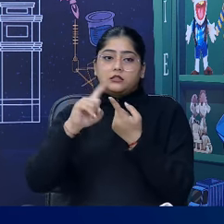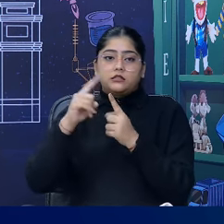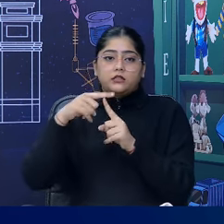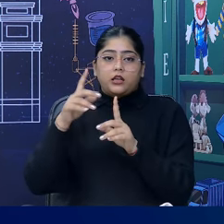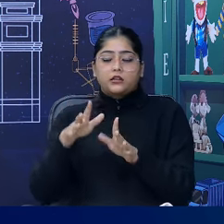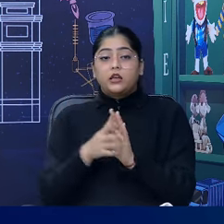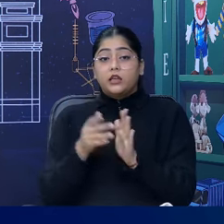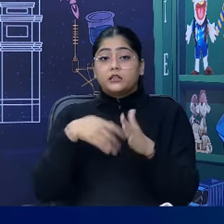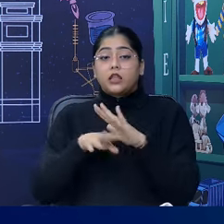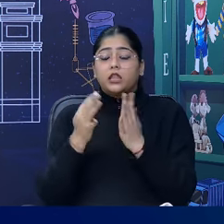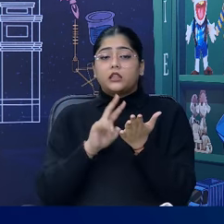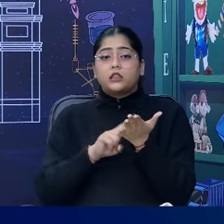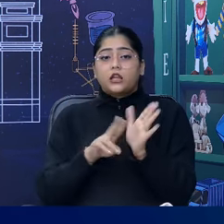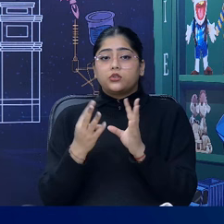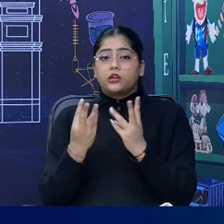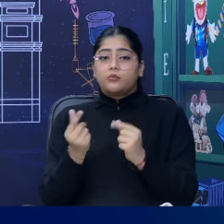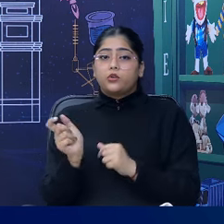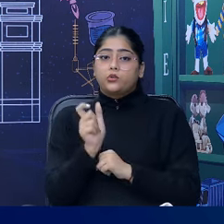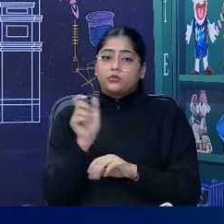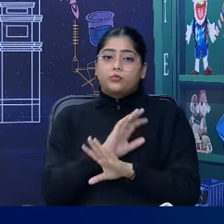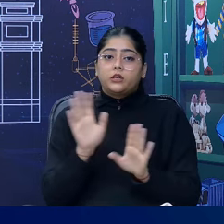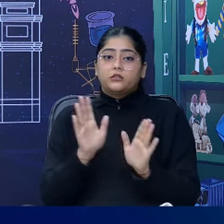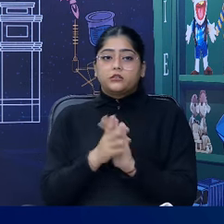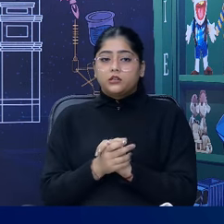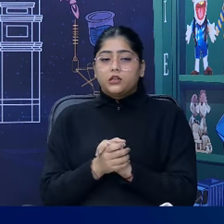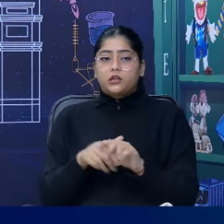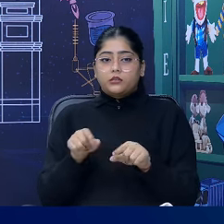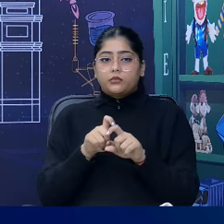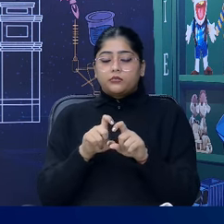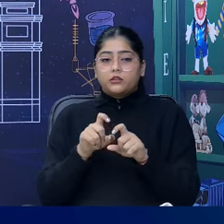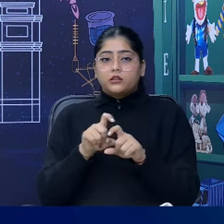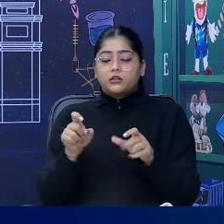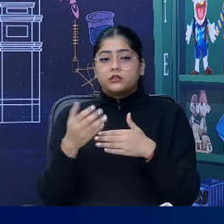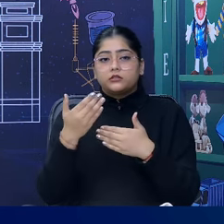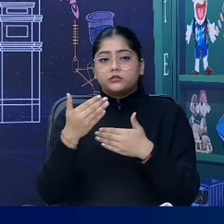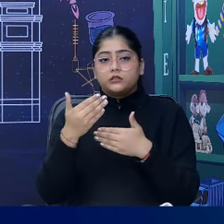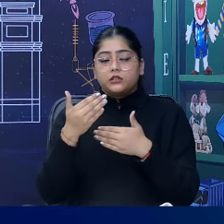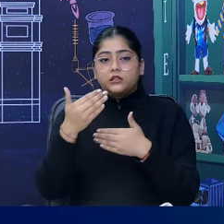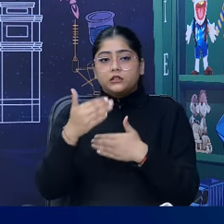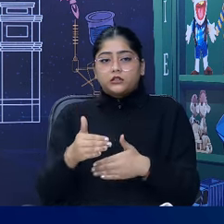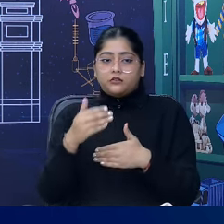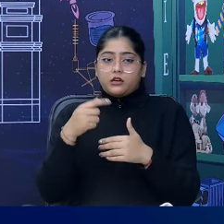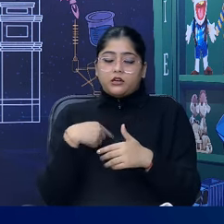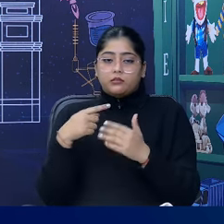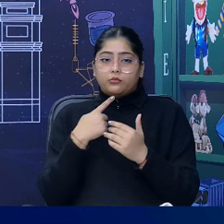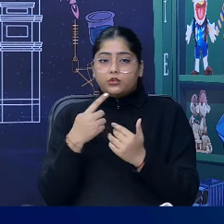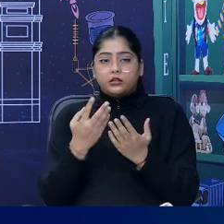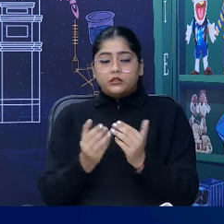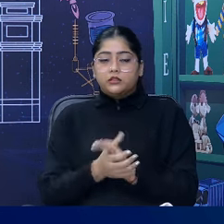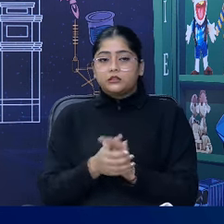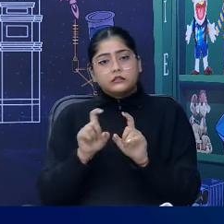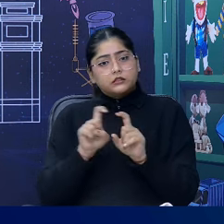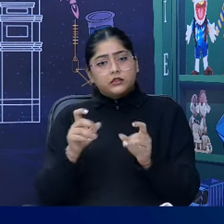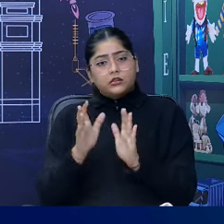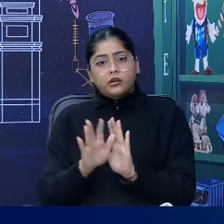of natural numbers is known as universal set, and we have defined rest sets in that. Is that clear? Yes,